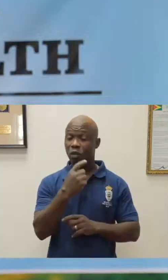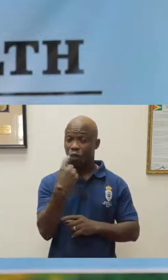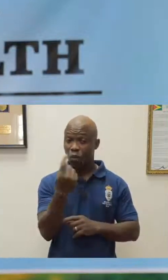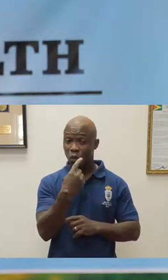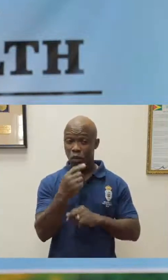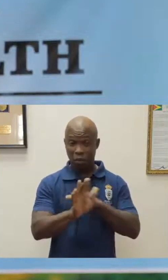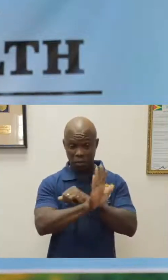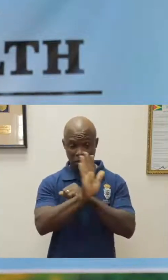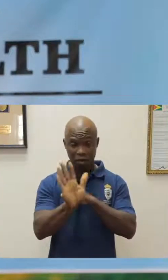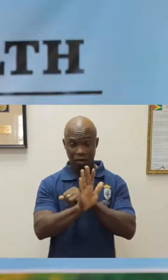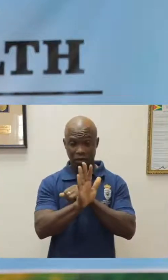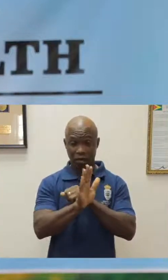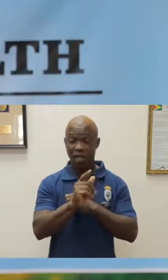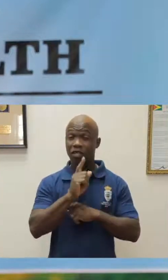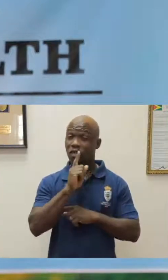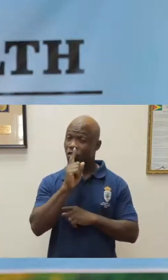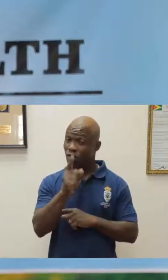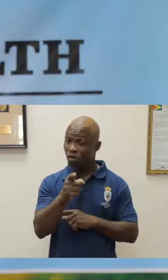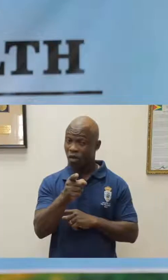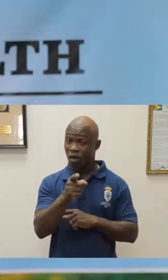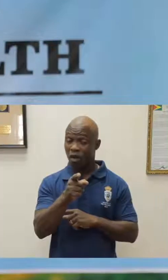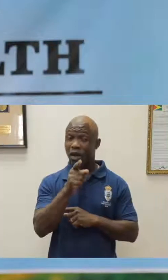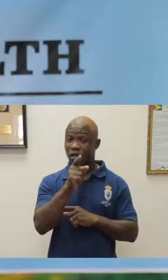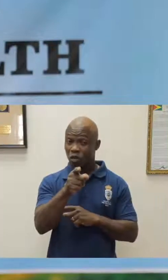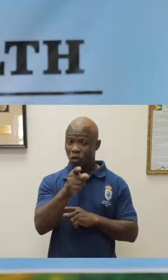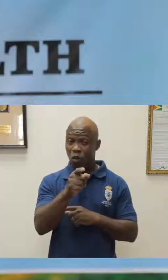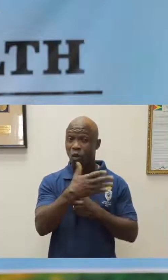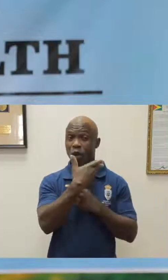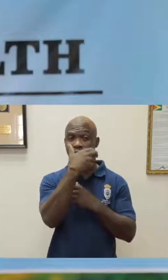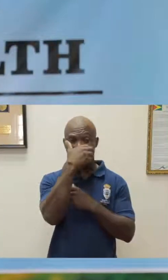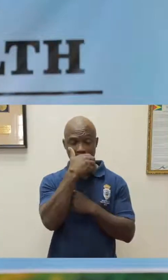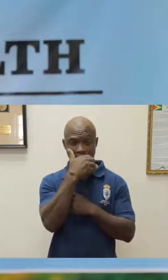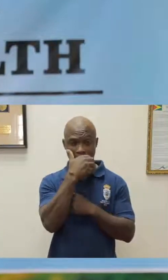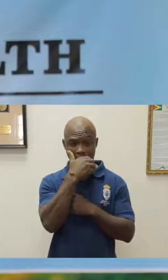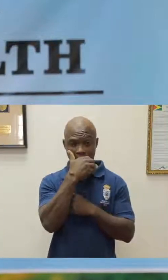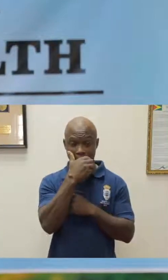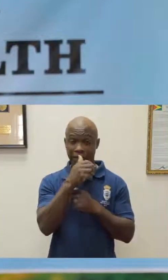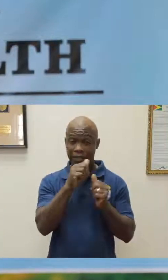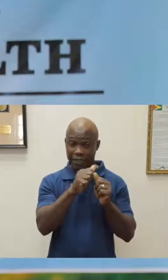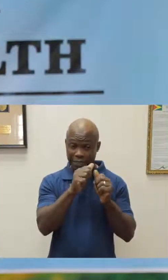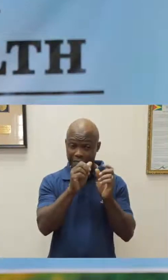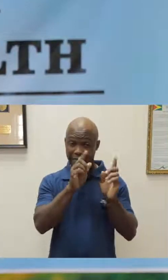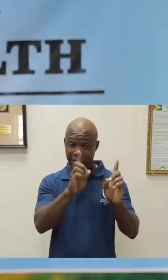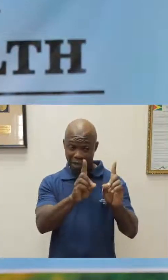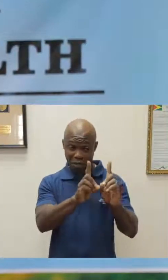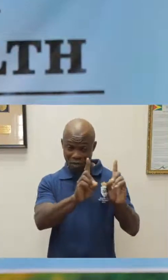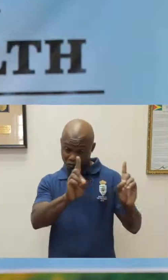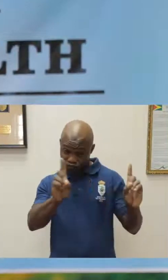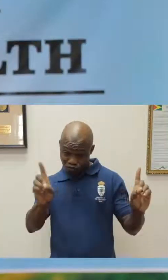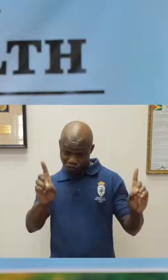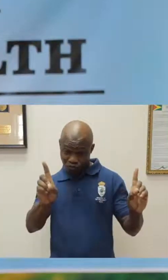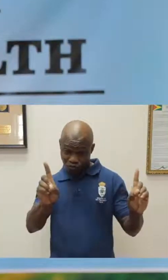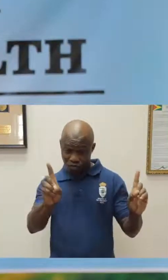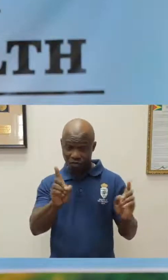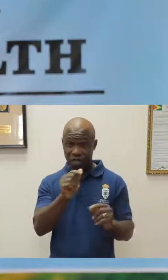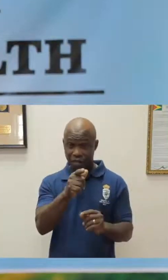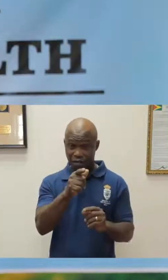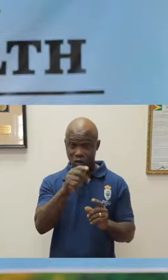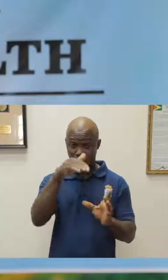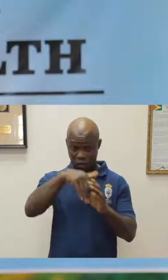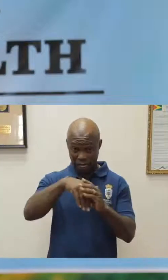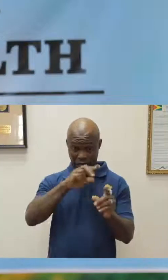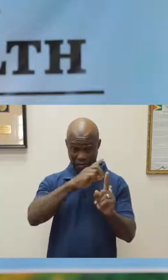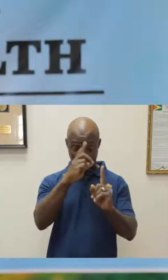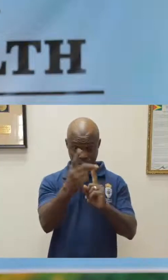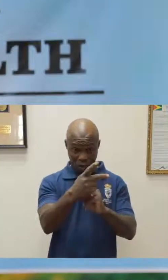only protection is ensuring that you wear a mask, maintain physical distance if you are in